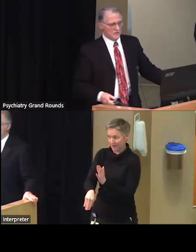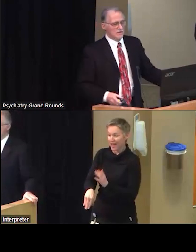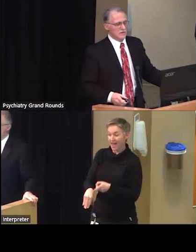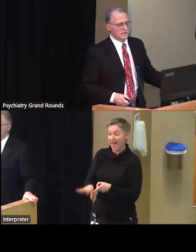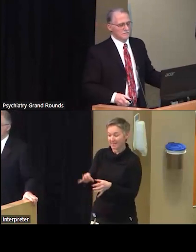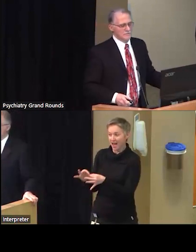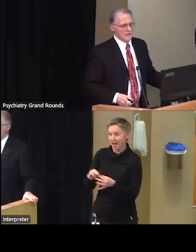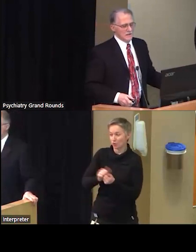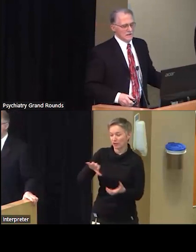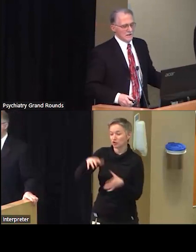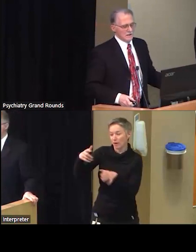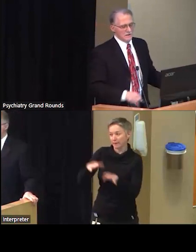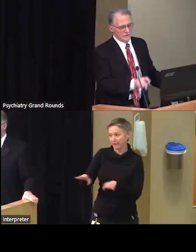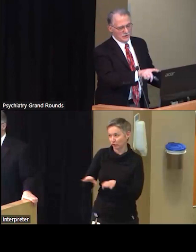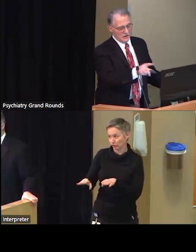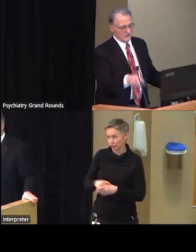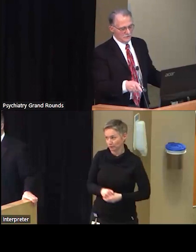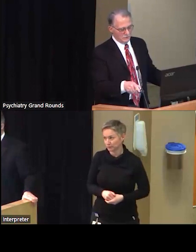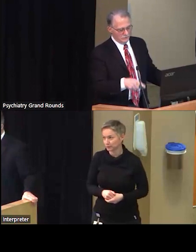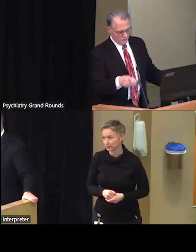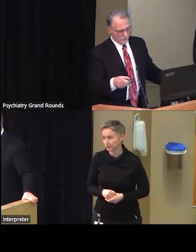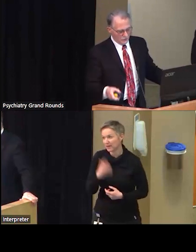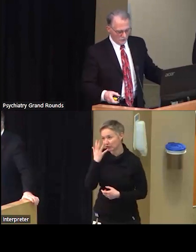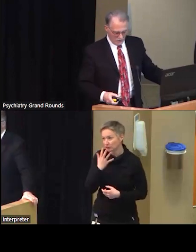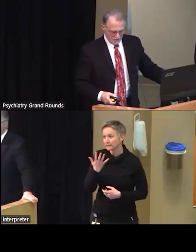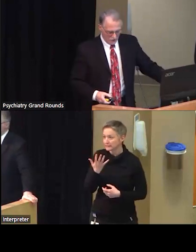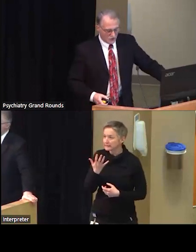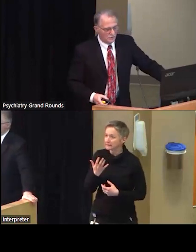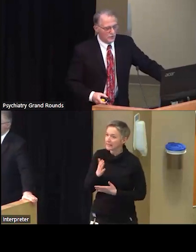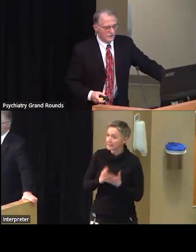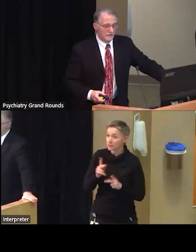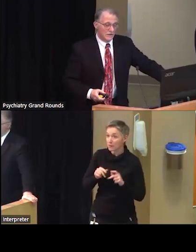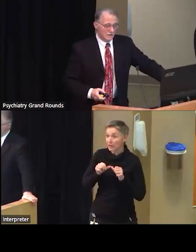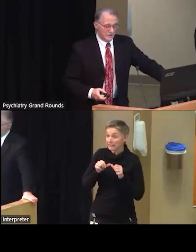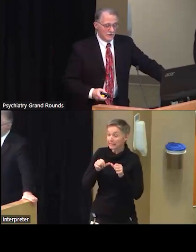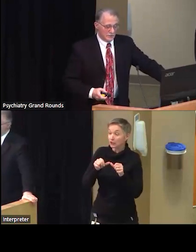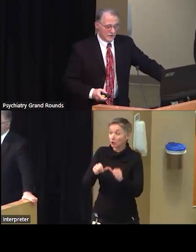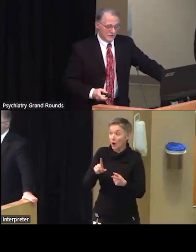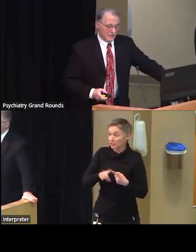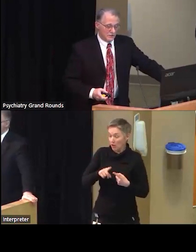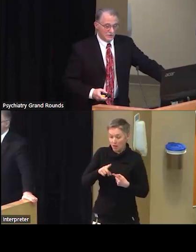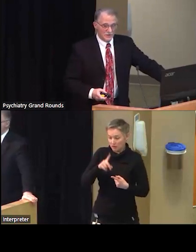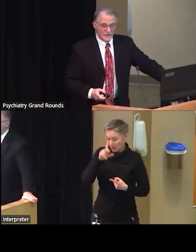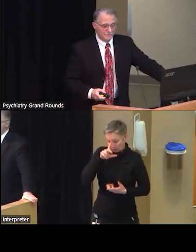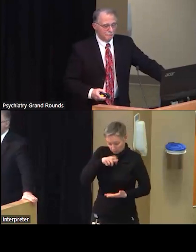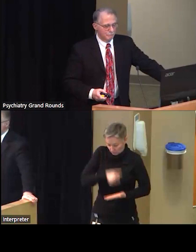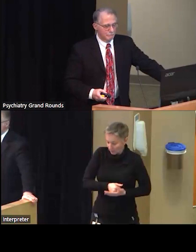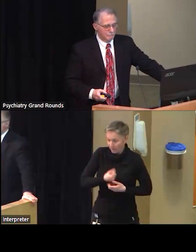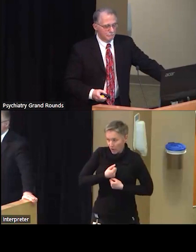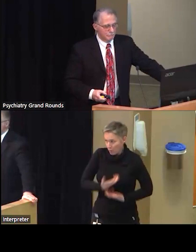been associated with it. And unfortunately, if some people continue to the point of falling apart, death, or